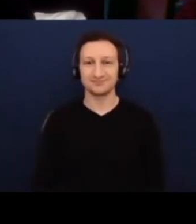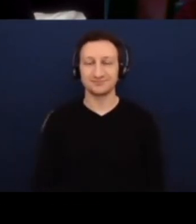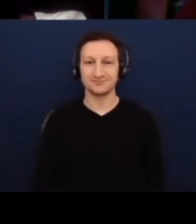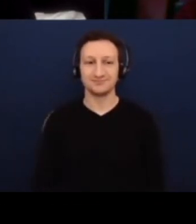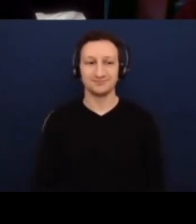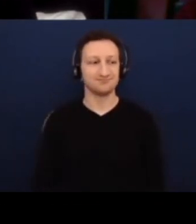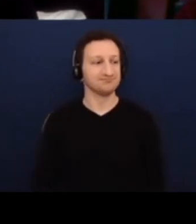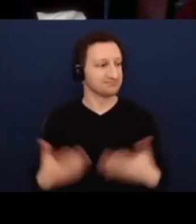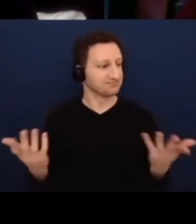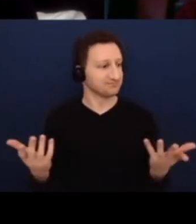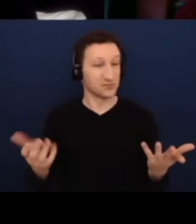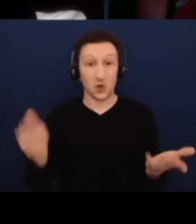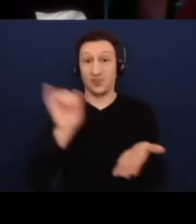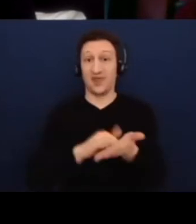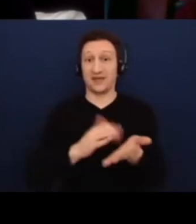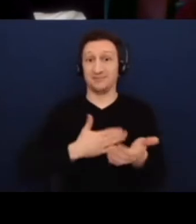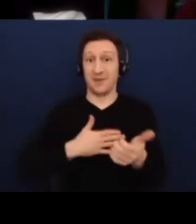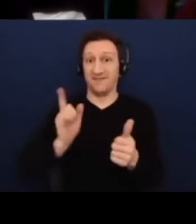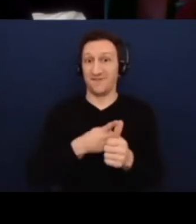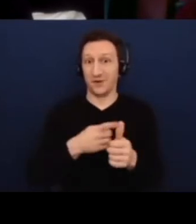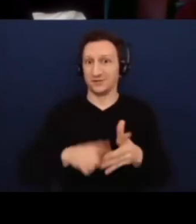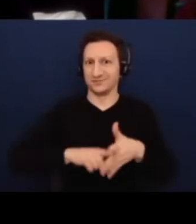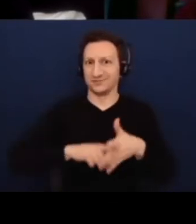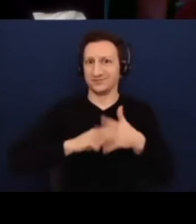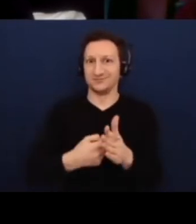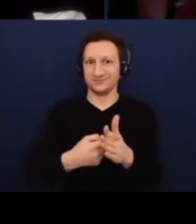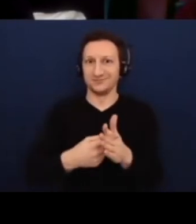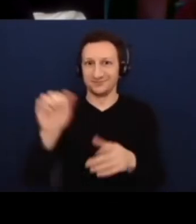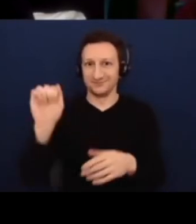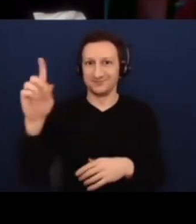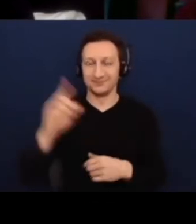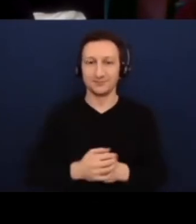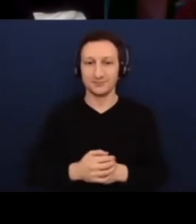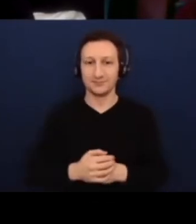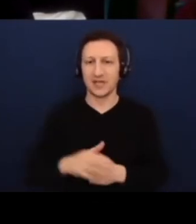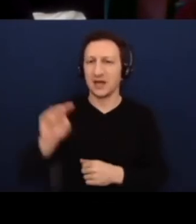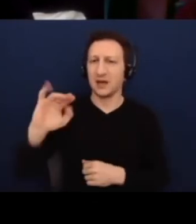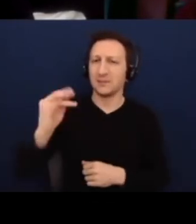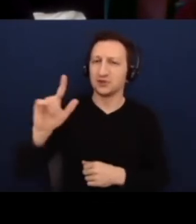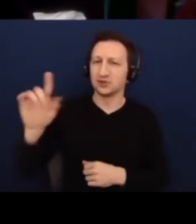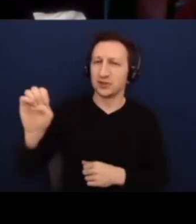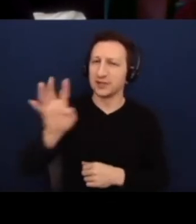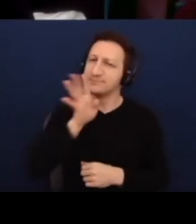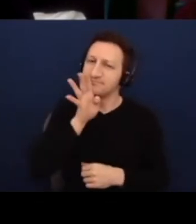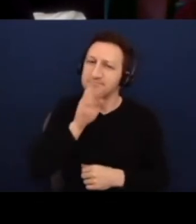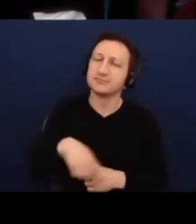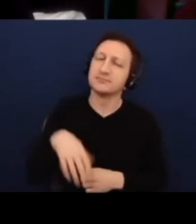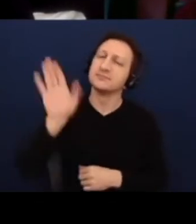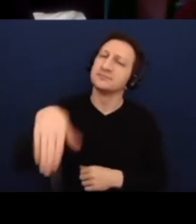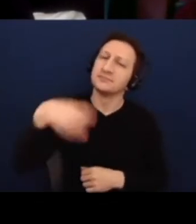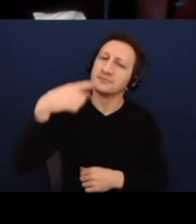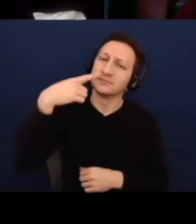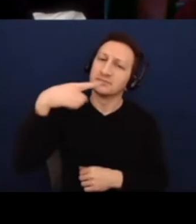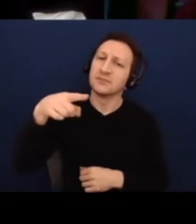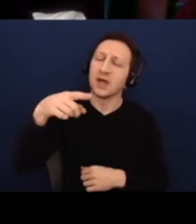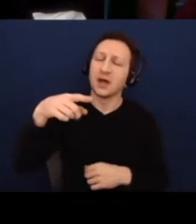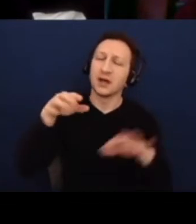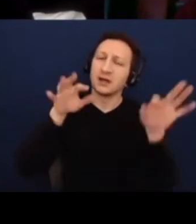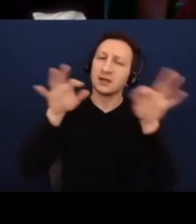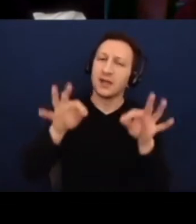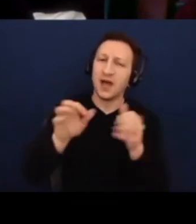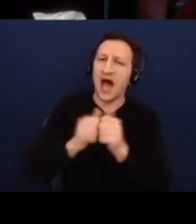Yeah, I mean, that's how I got into it. And Liz, can you speak on